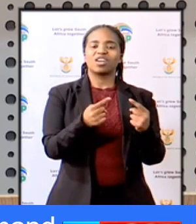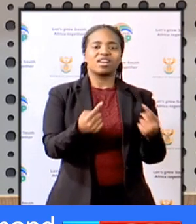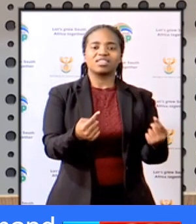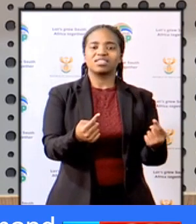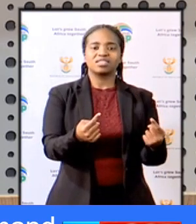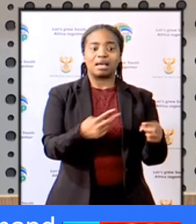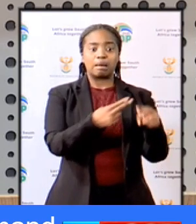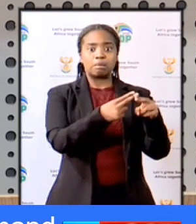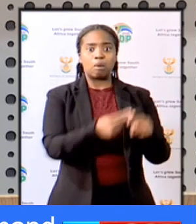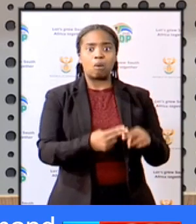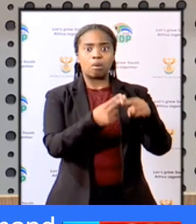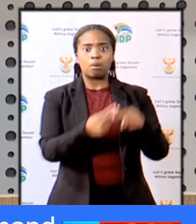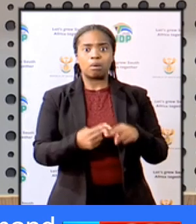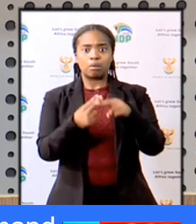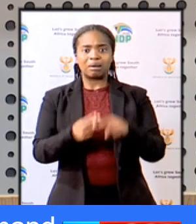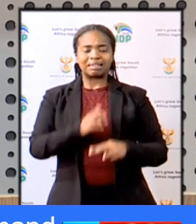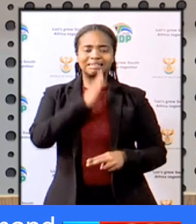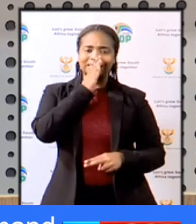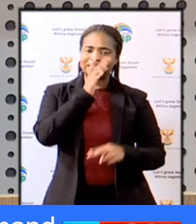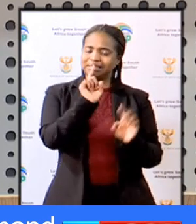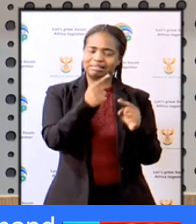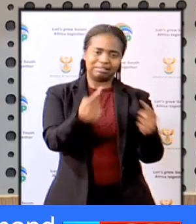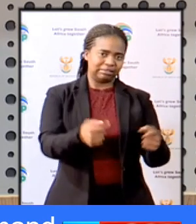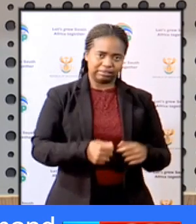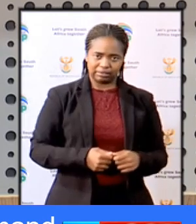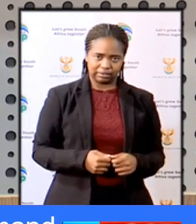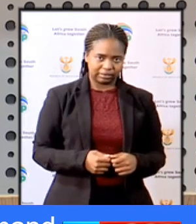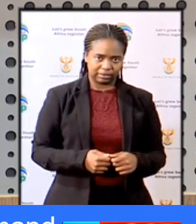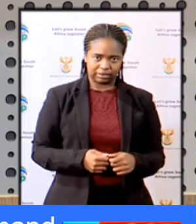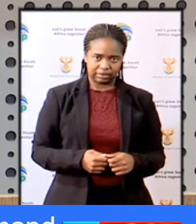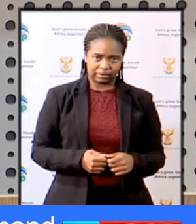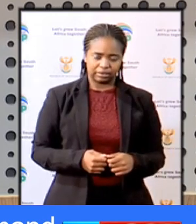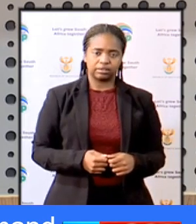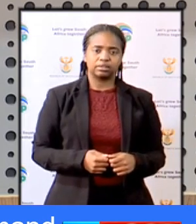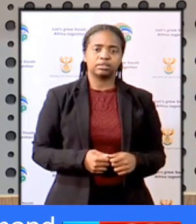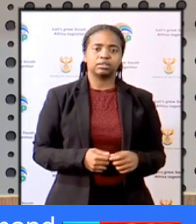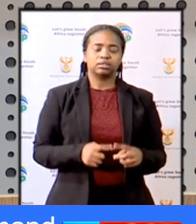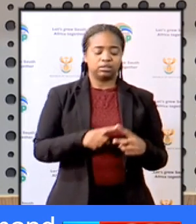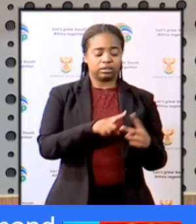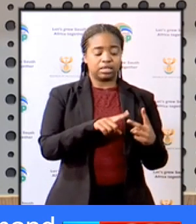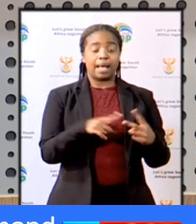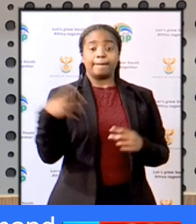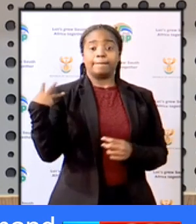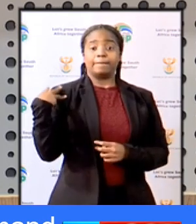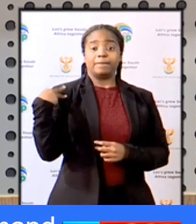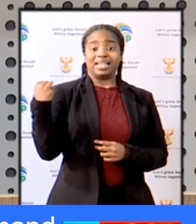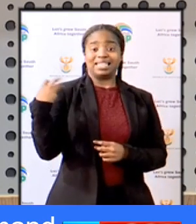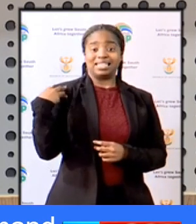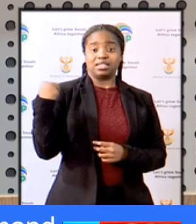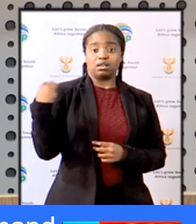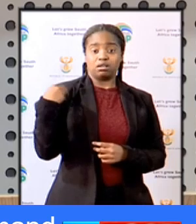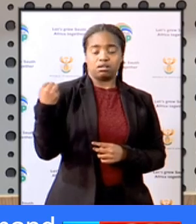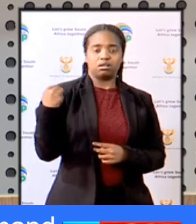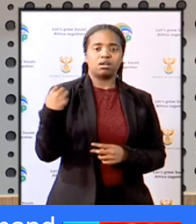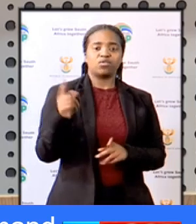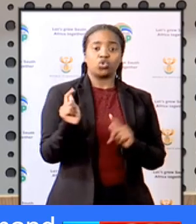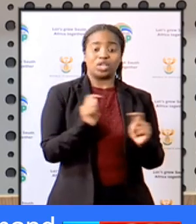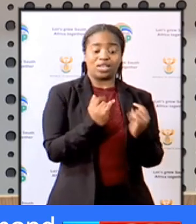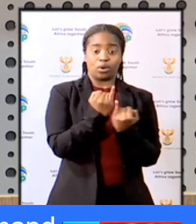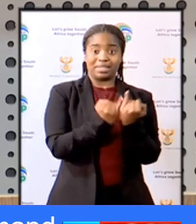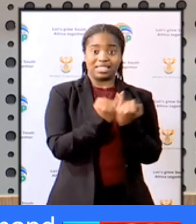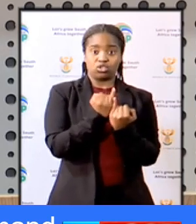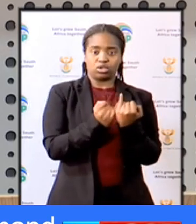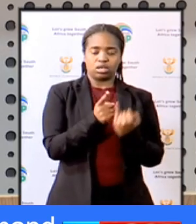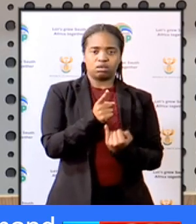and lend recklessly. The one provision gives the Minister of Trade, Industry and Competition